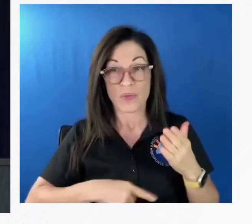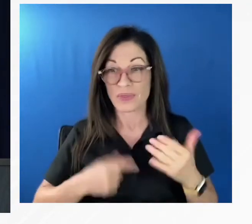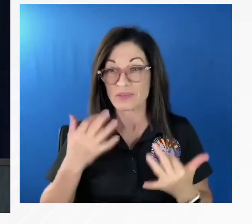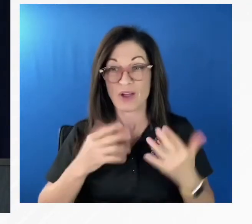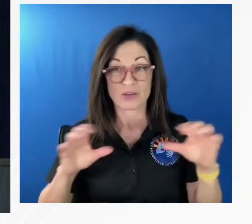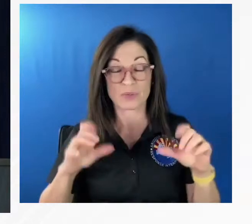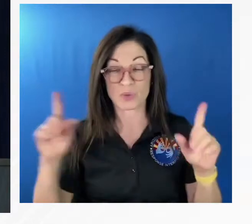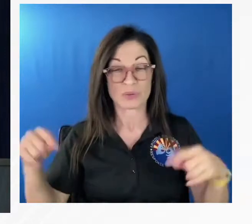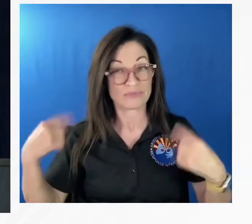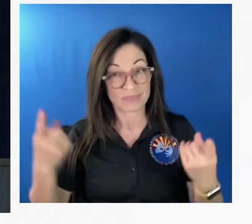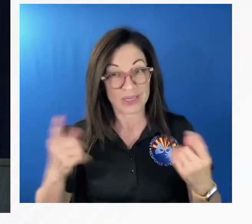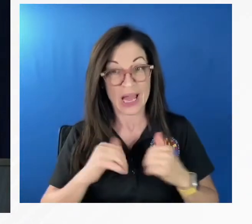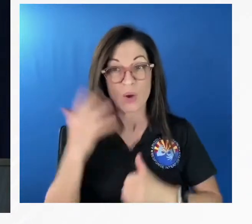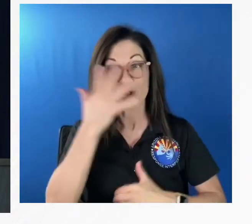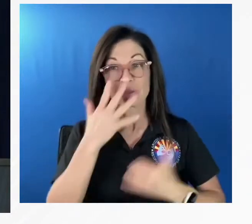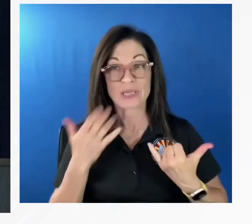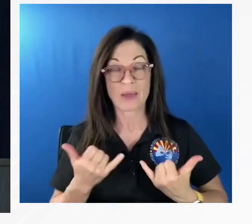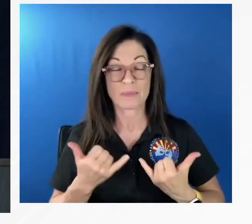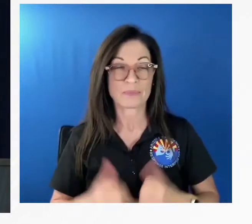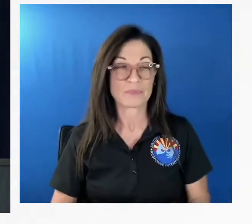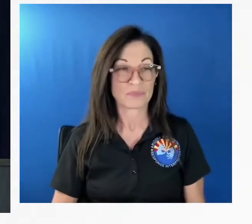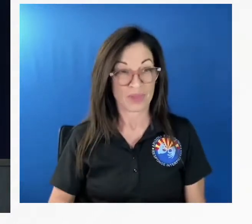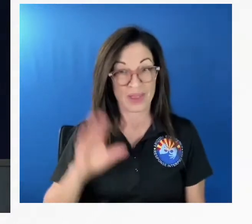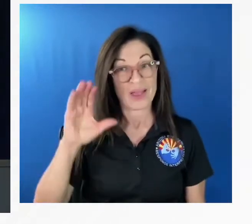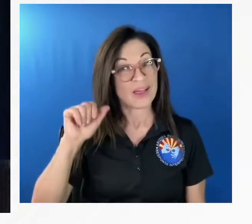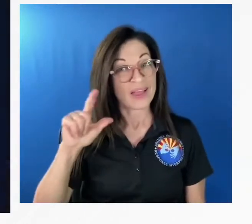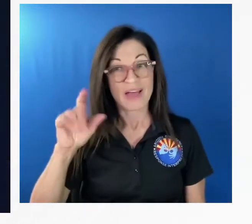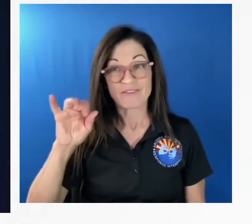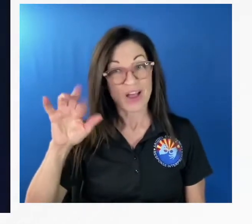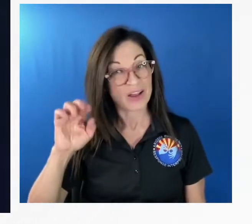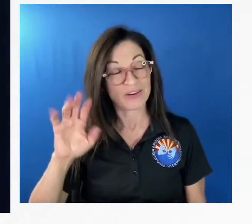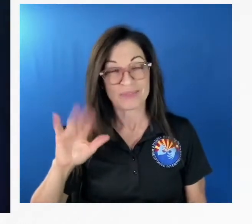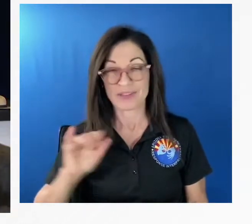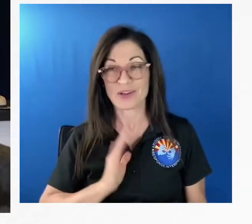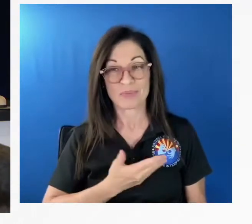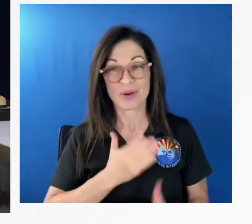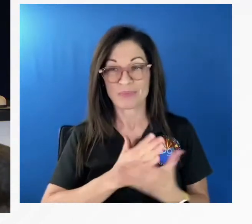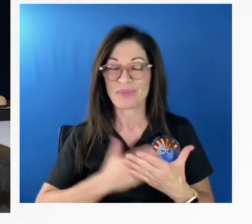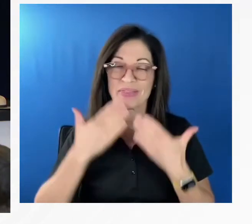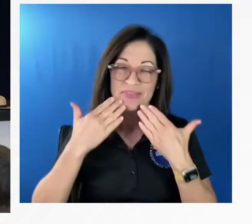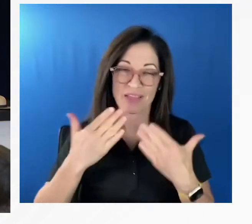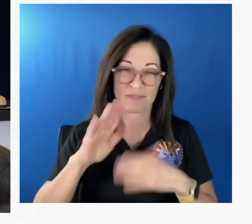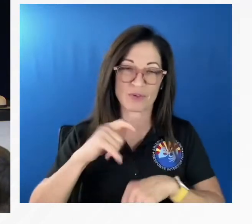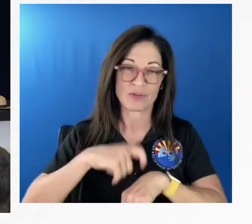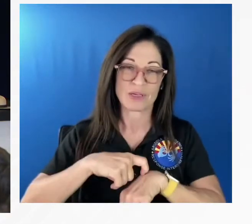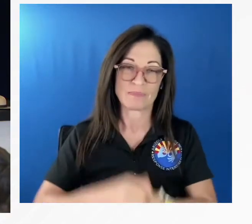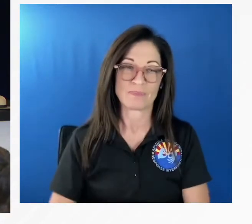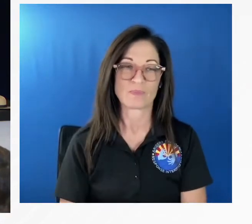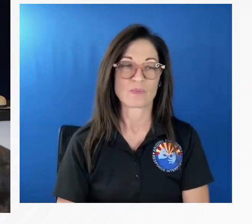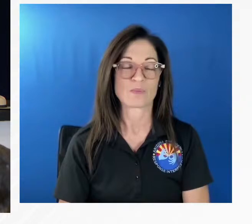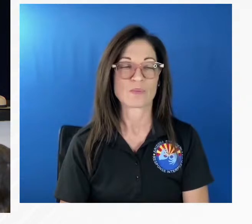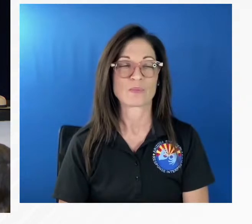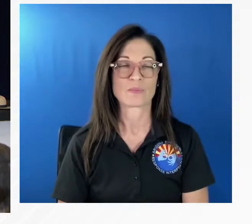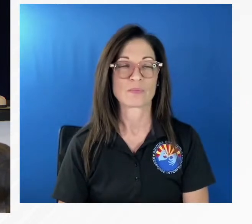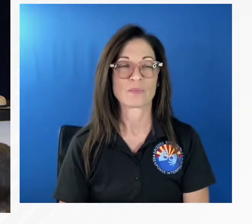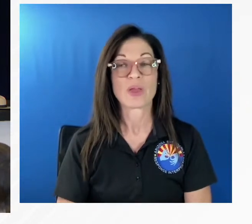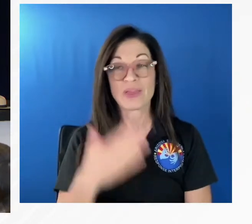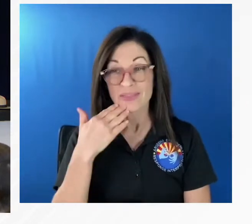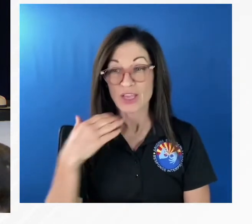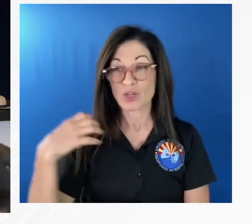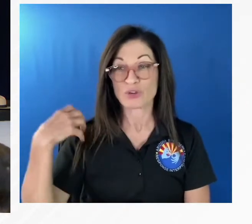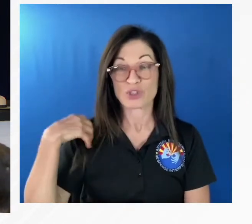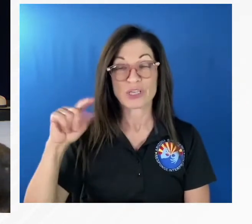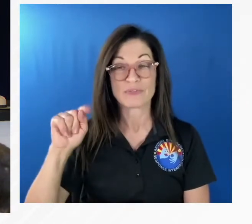it's looking. So that's CAL FIRE's piece. I thank you for your time. Thank you for that, Chief Turner and